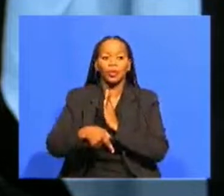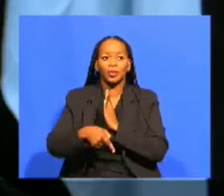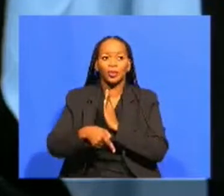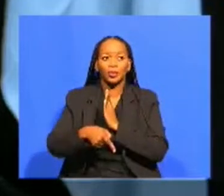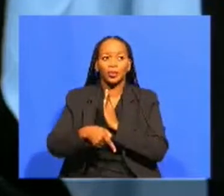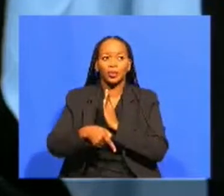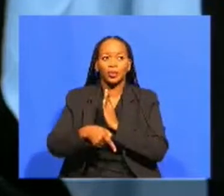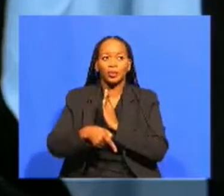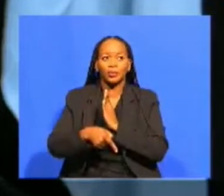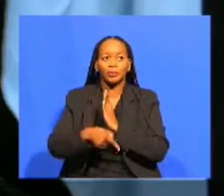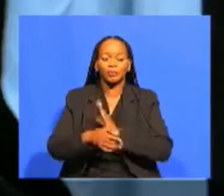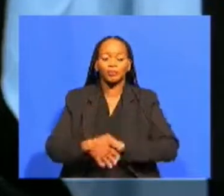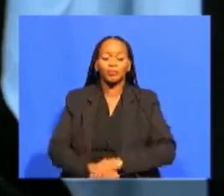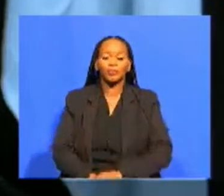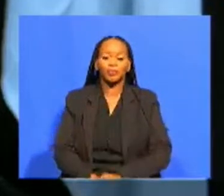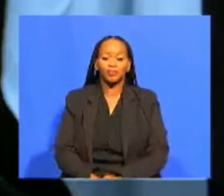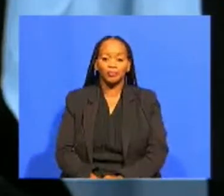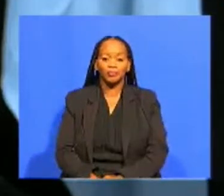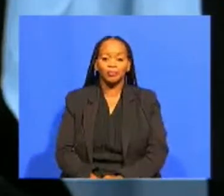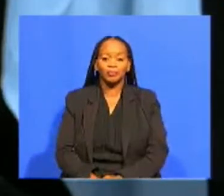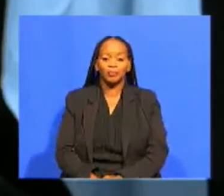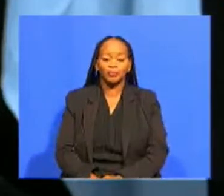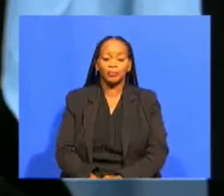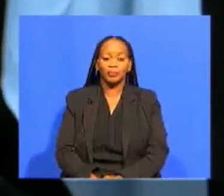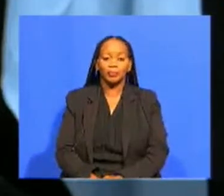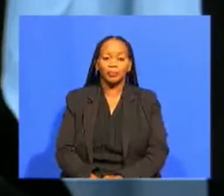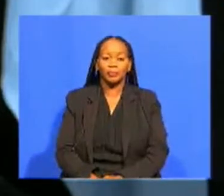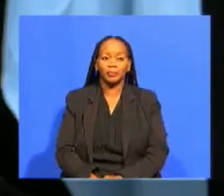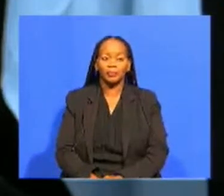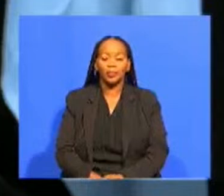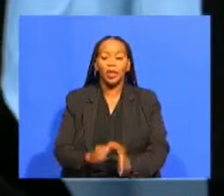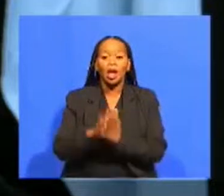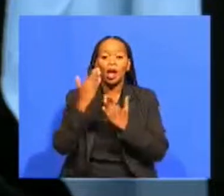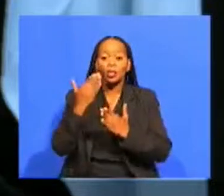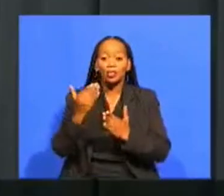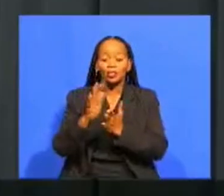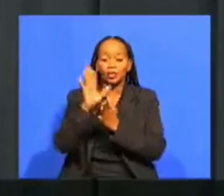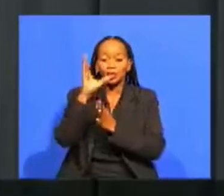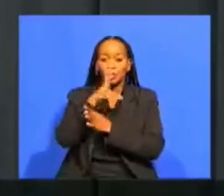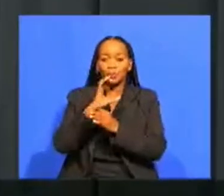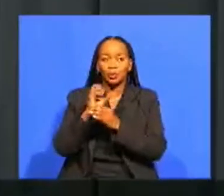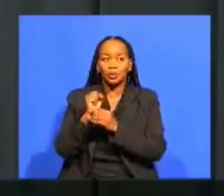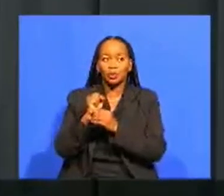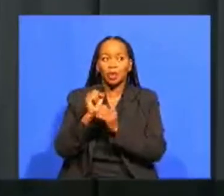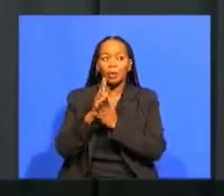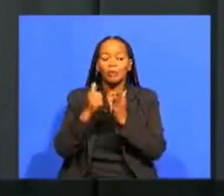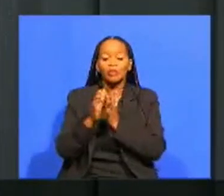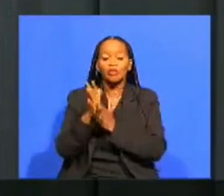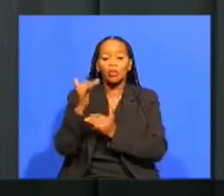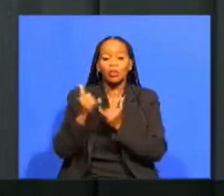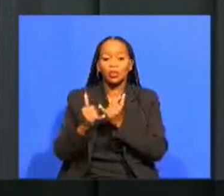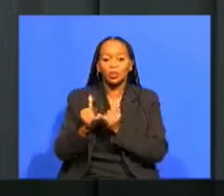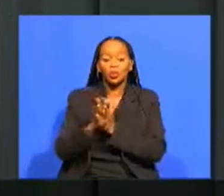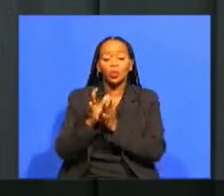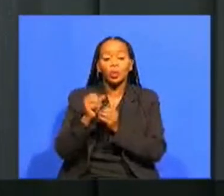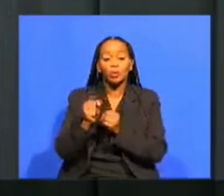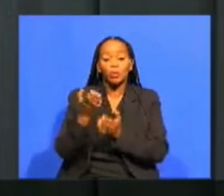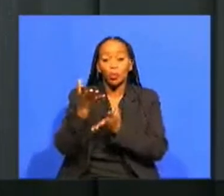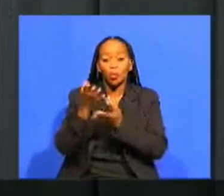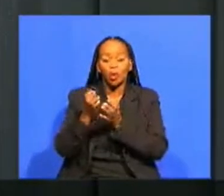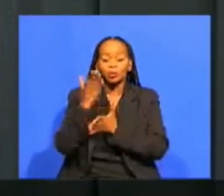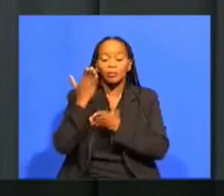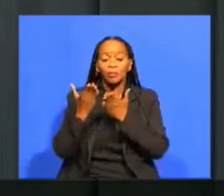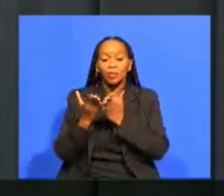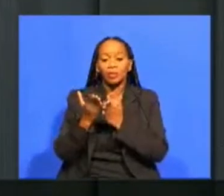aspect of the industry. Thank you, Excellency. Before we close, Your Excellency, maybe you may want to also speak to